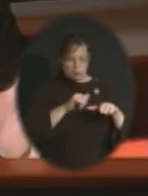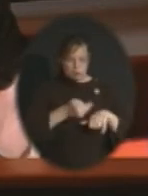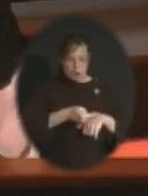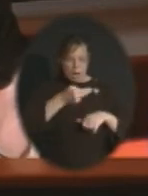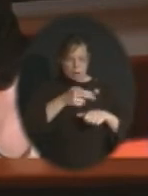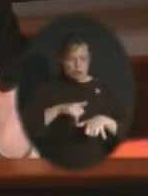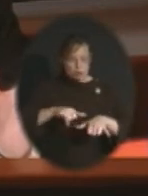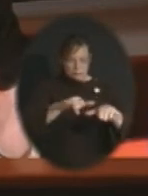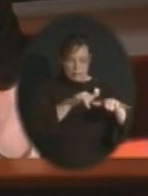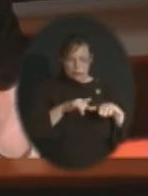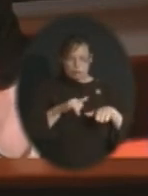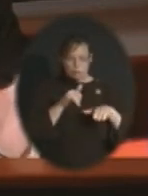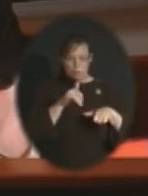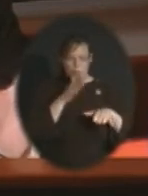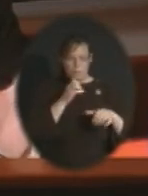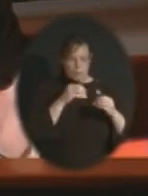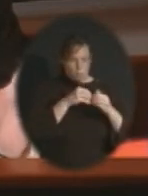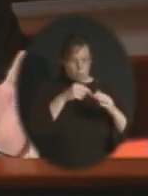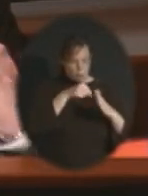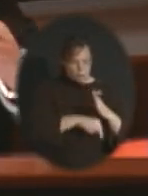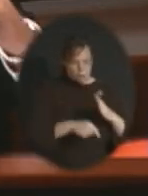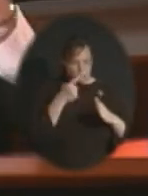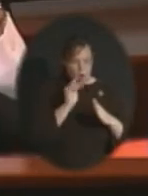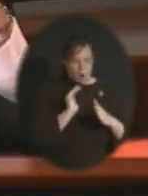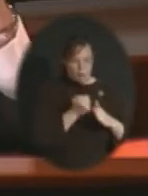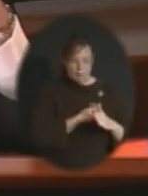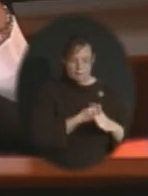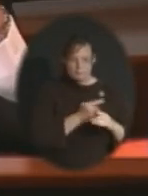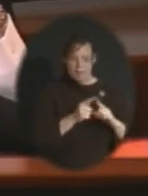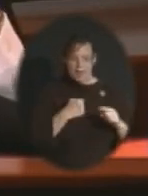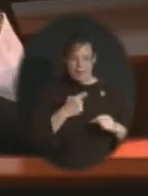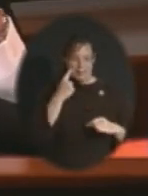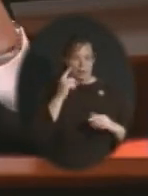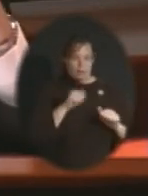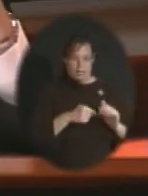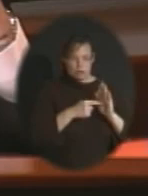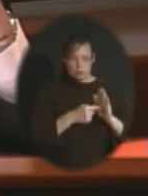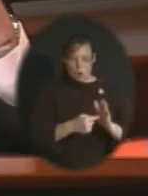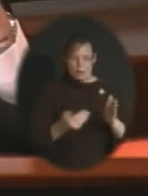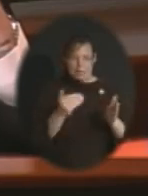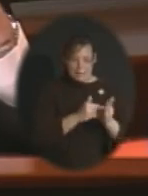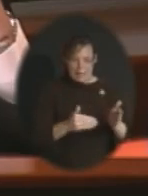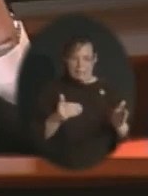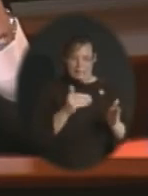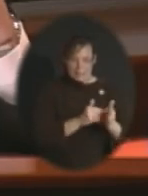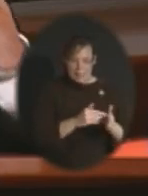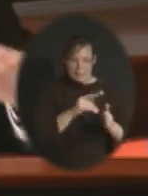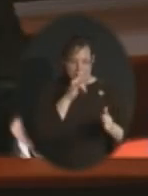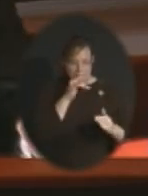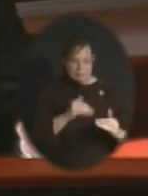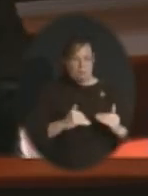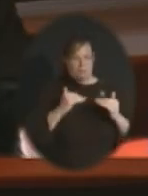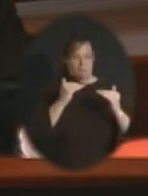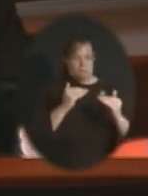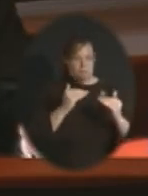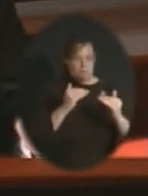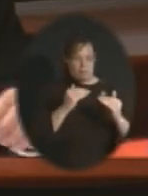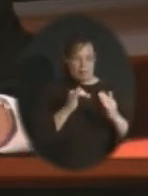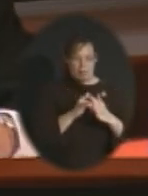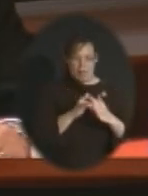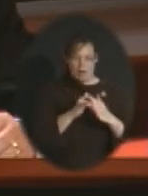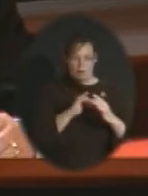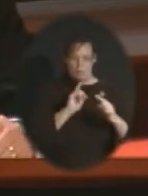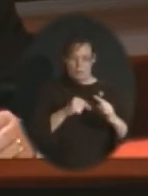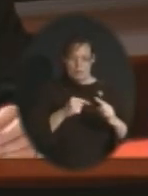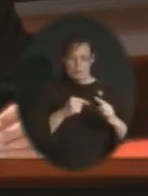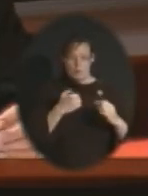standards. They are going to be more rigorous for us, but I think we can show time and time again, kids have stepped up to that bar whenever it's been raised. We